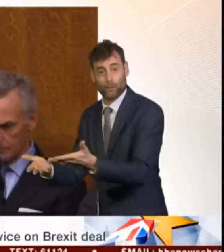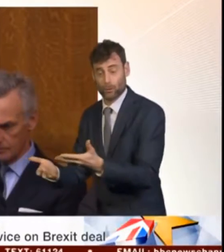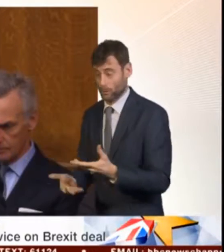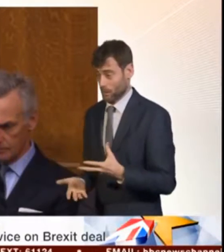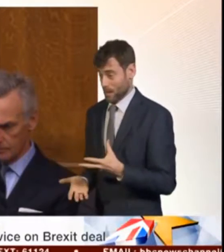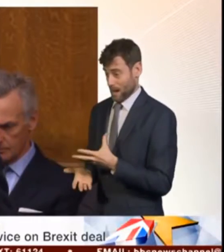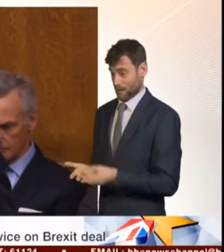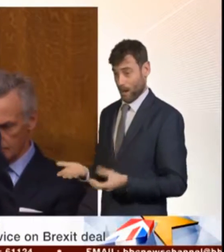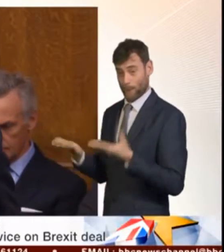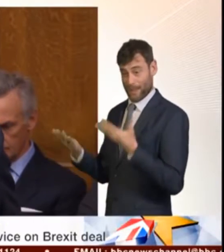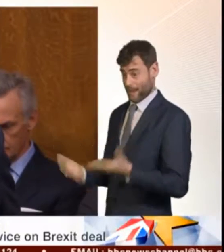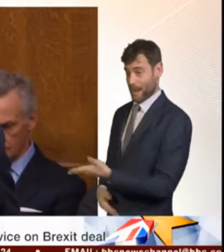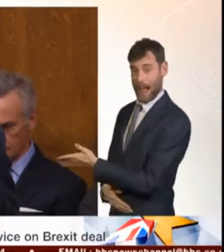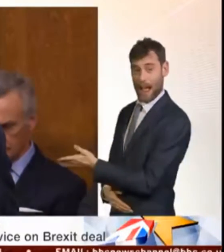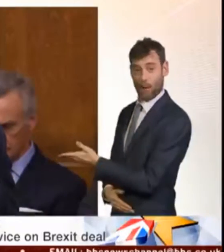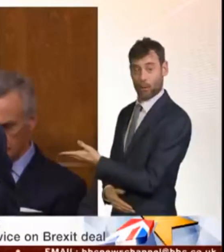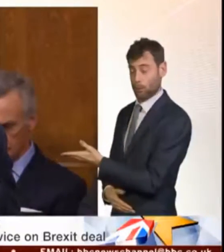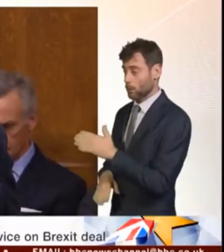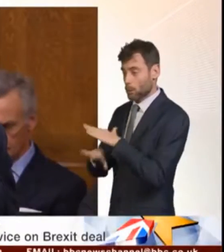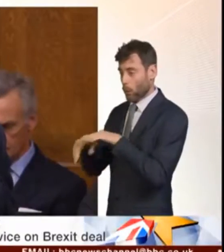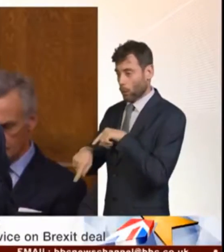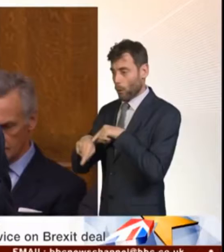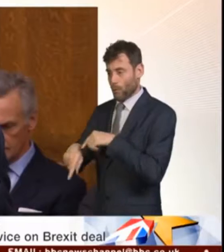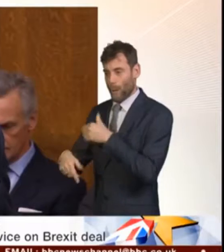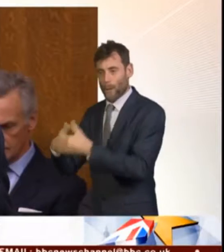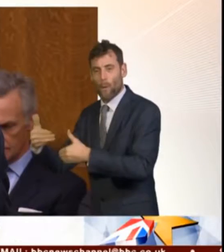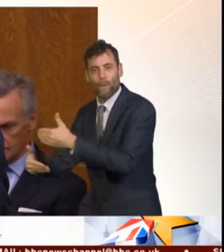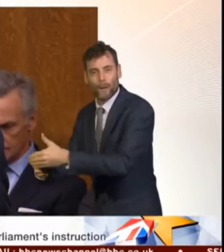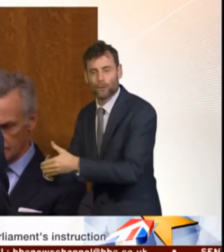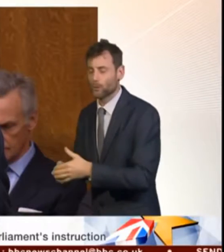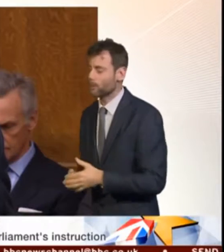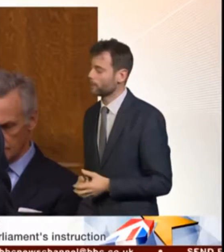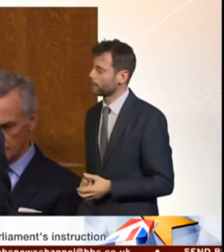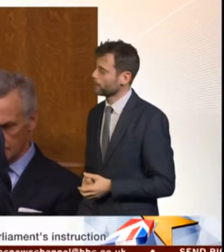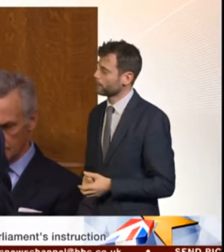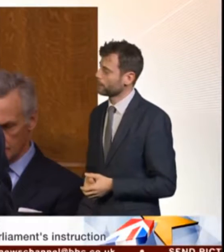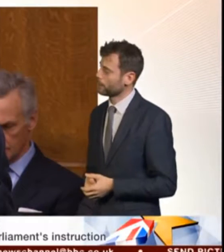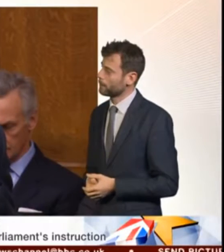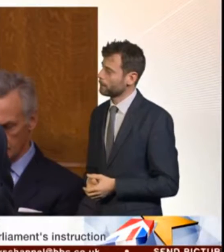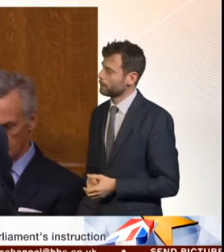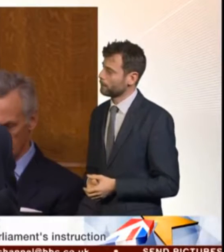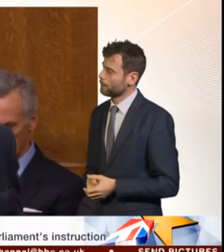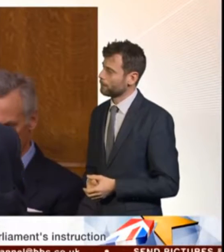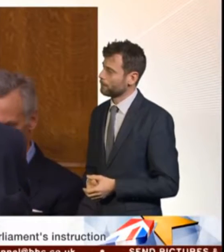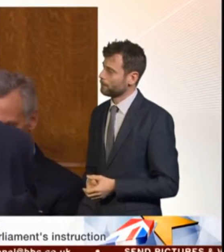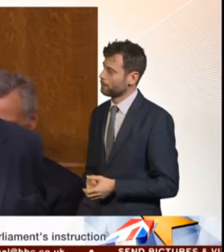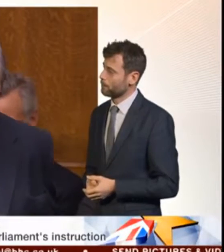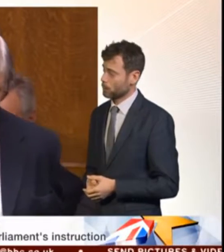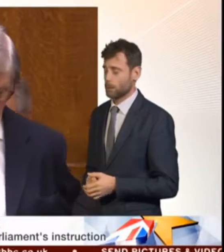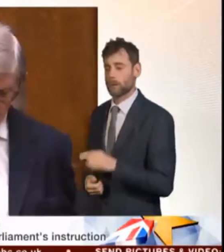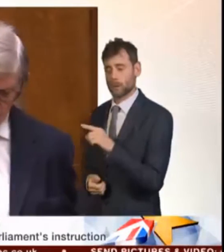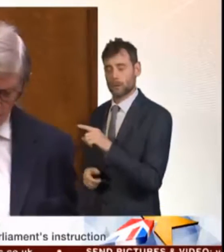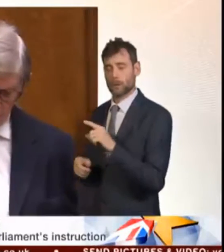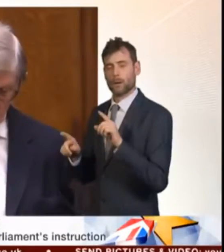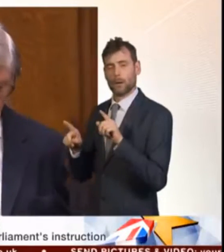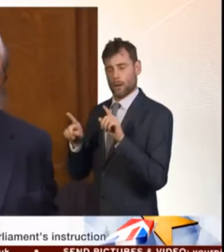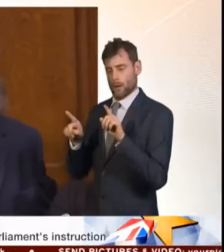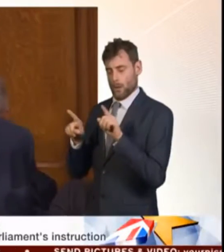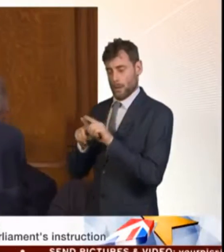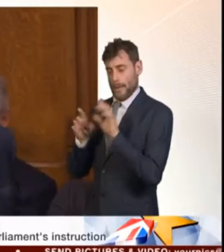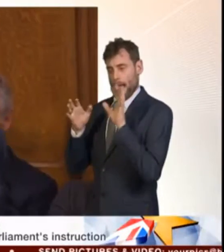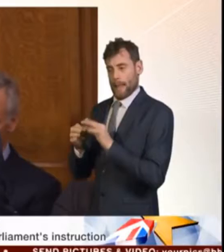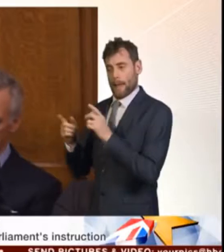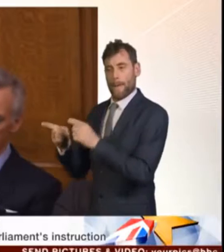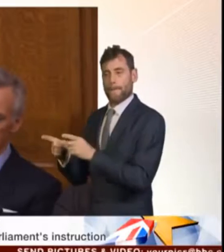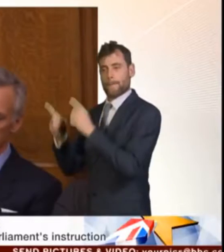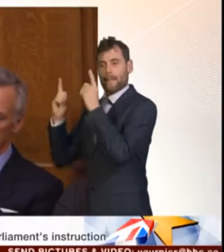current situation, and in particular the issues which I am about to deal with relating to the ministerial code itself. Under